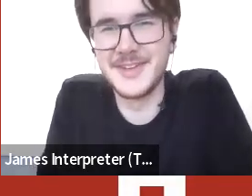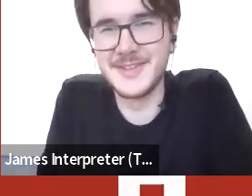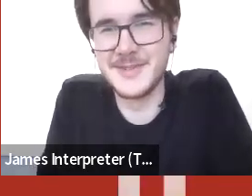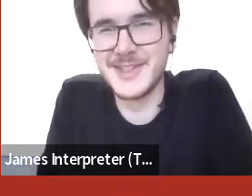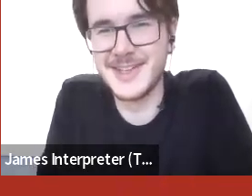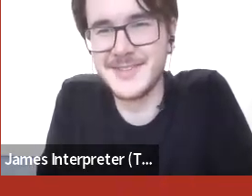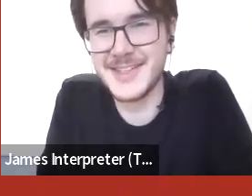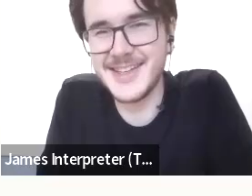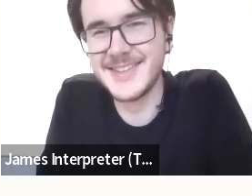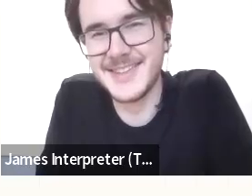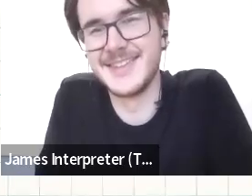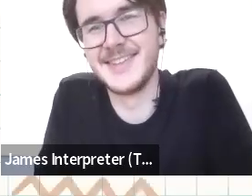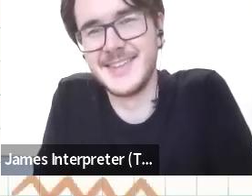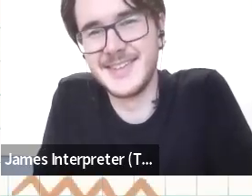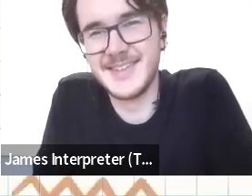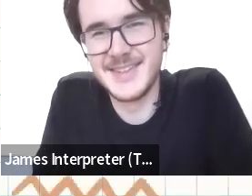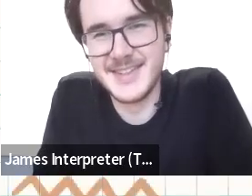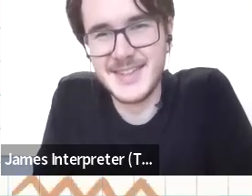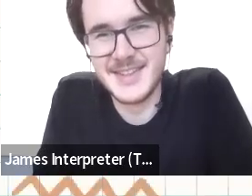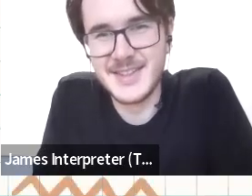Very good. Well done, well done.